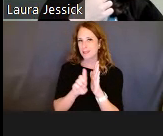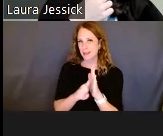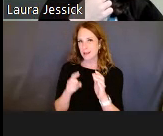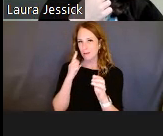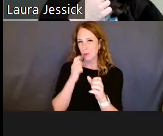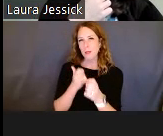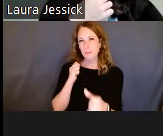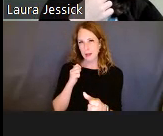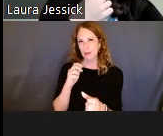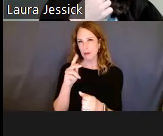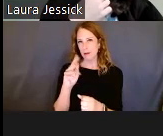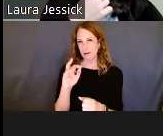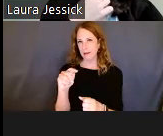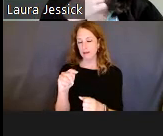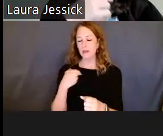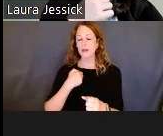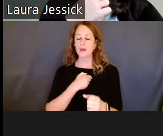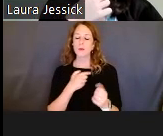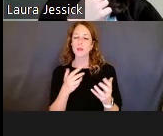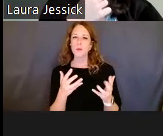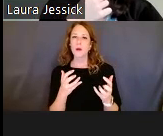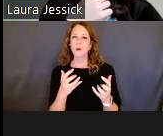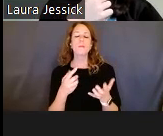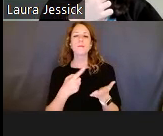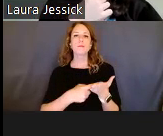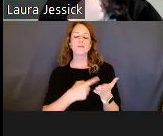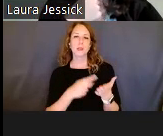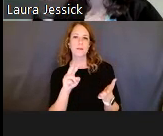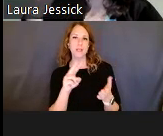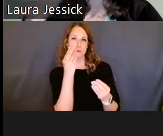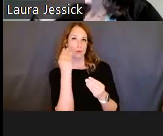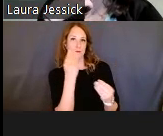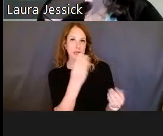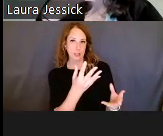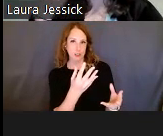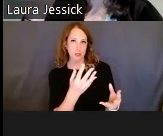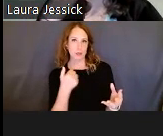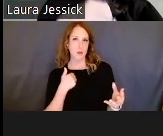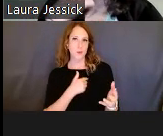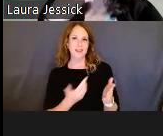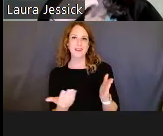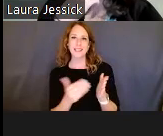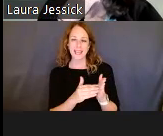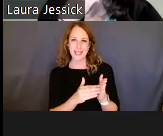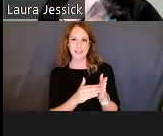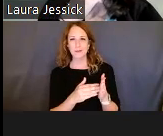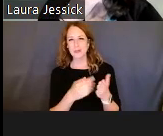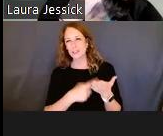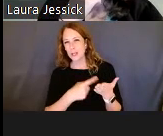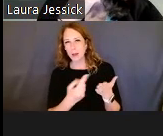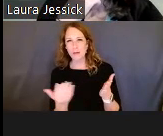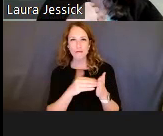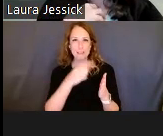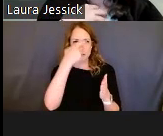was we like to, when talking about victim notification like this, we again always refer to